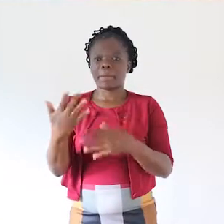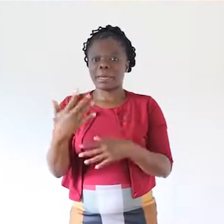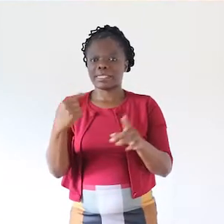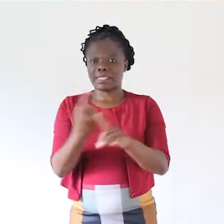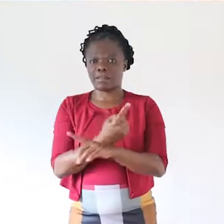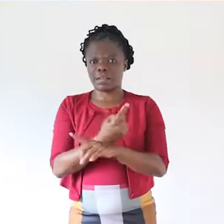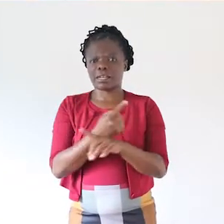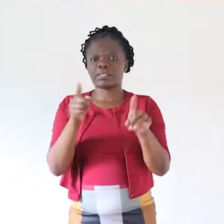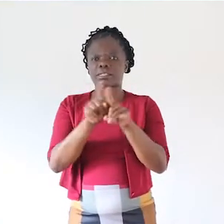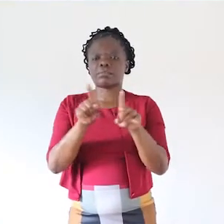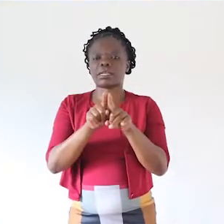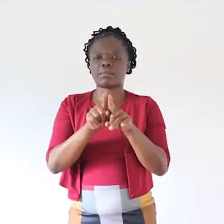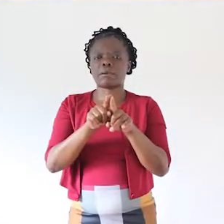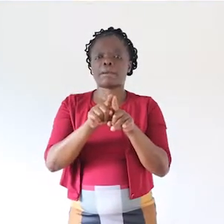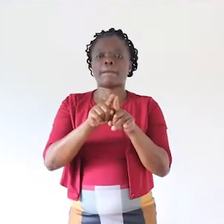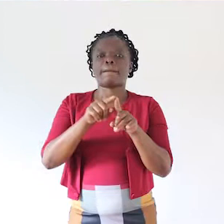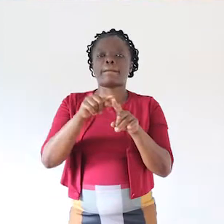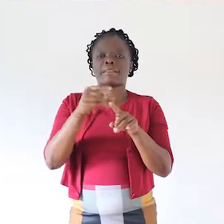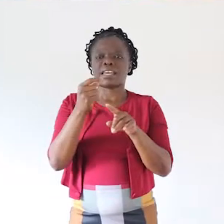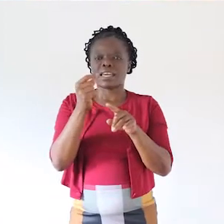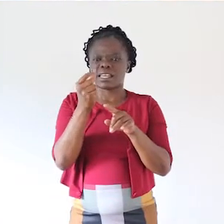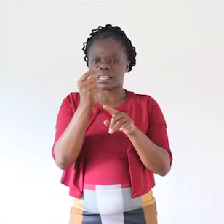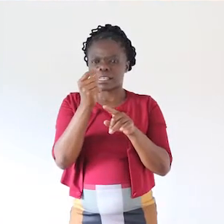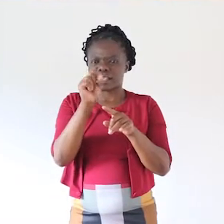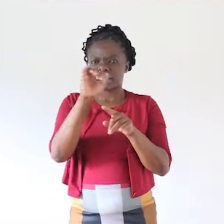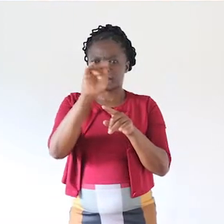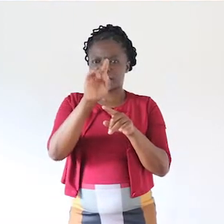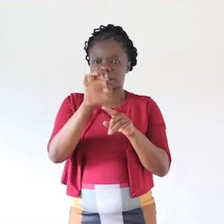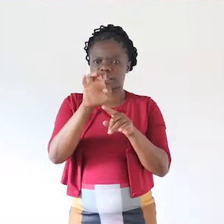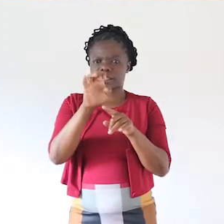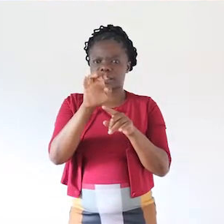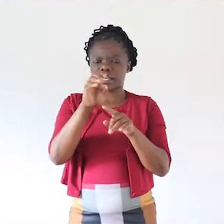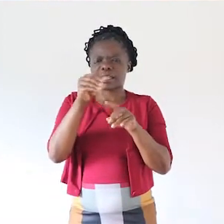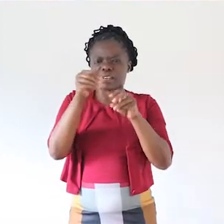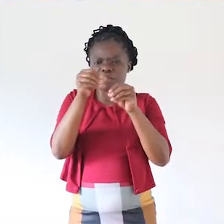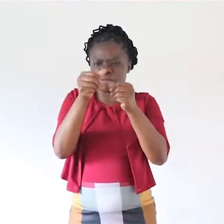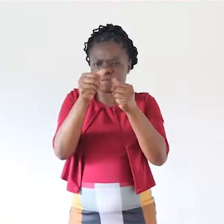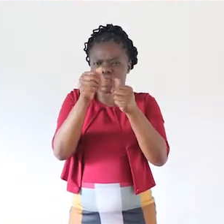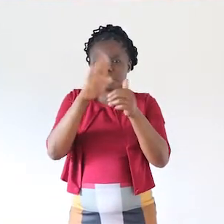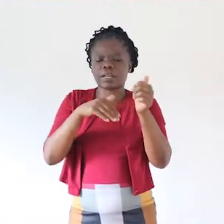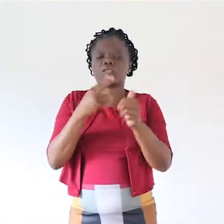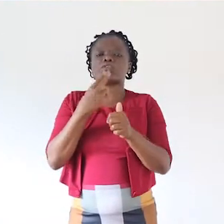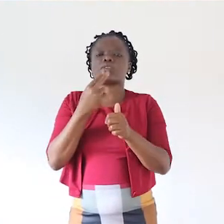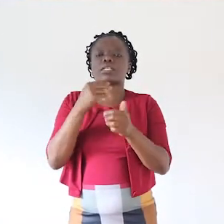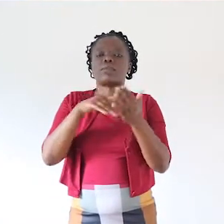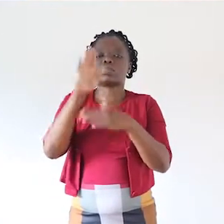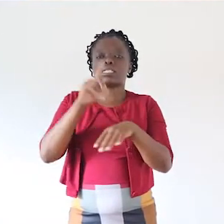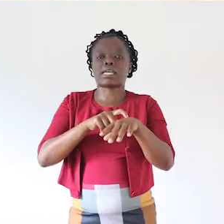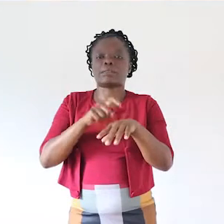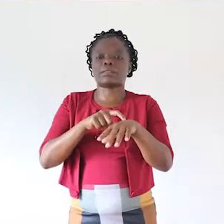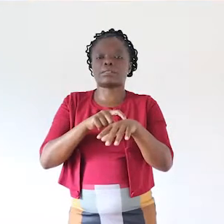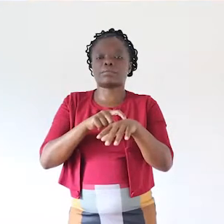And then the particles. the particles in form of texture, because salt is finer than sugar in most